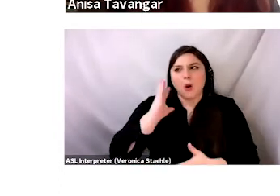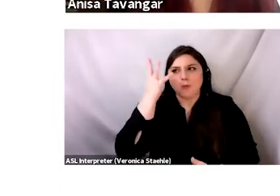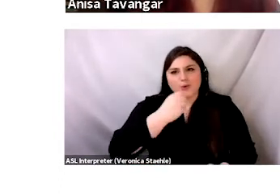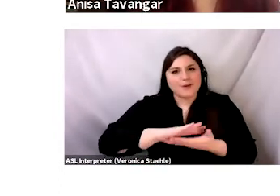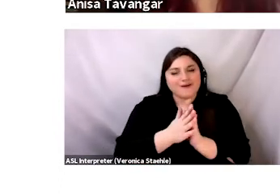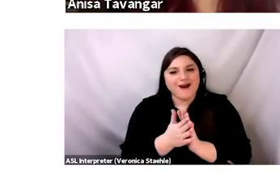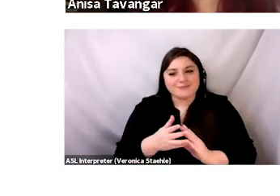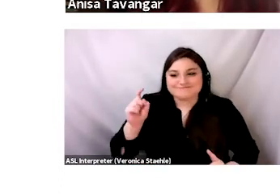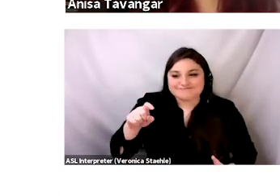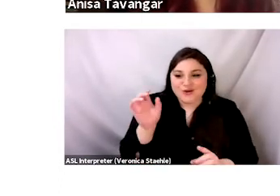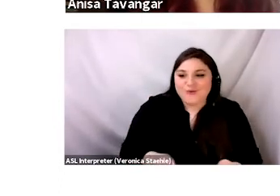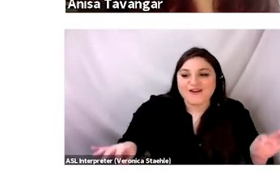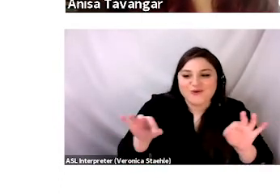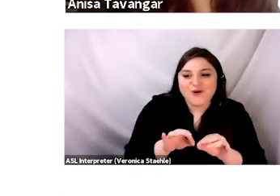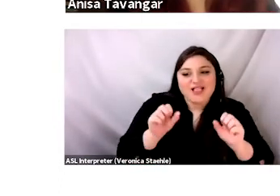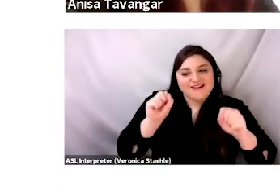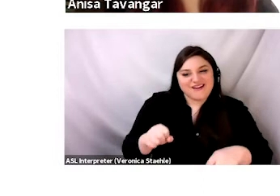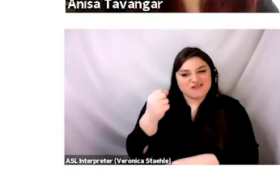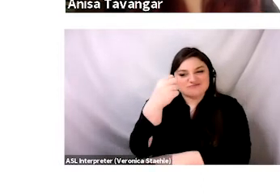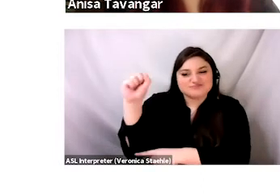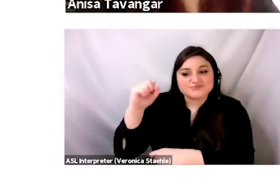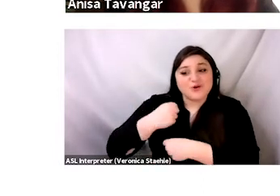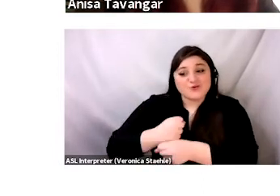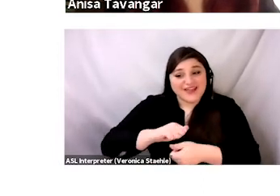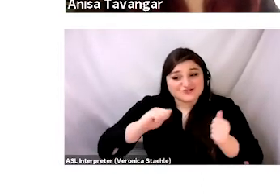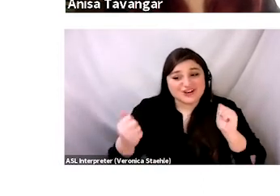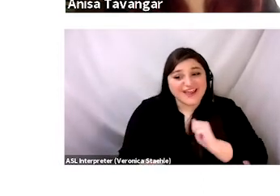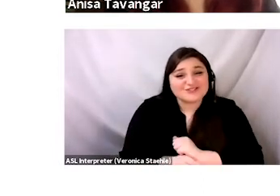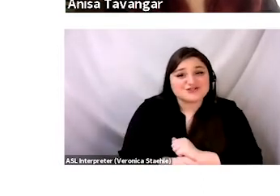an absolute necessity, as investigating beauty and rejecting